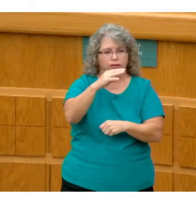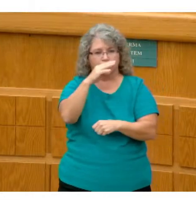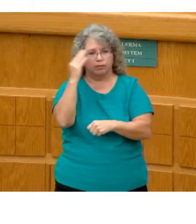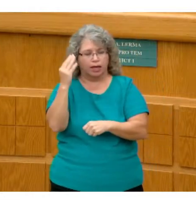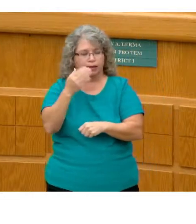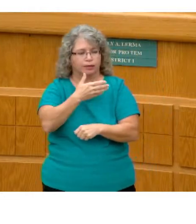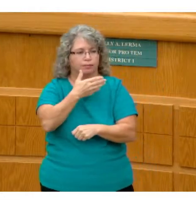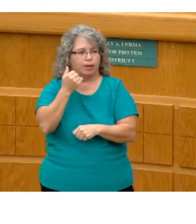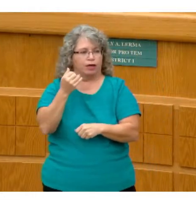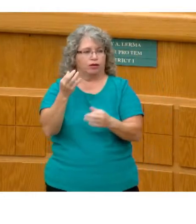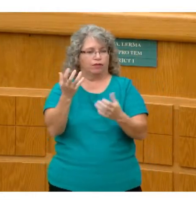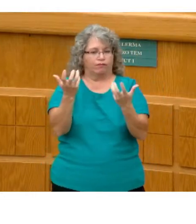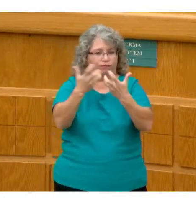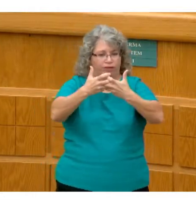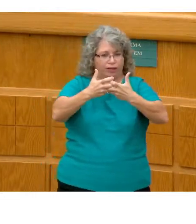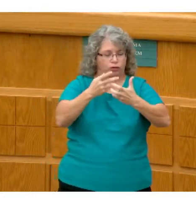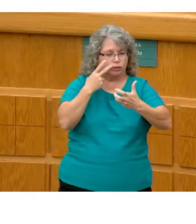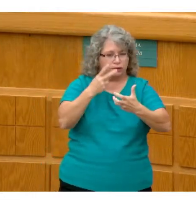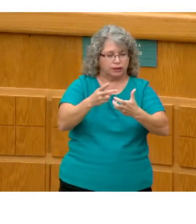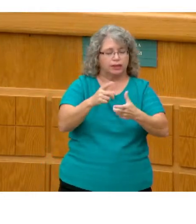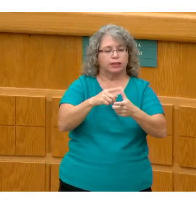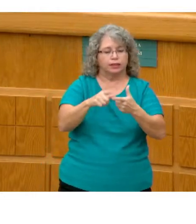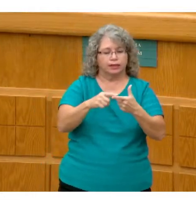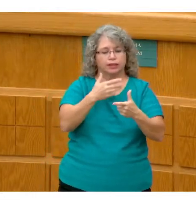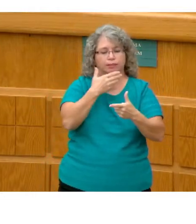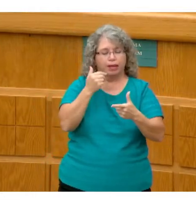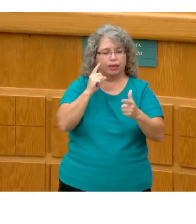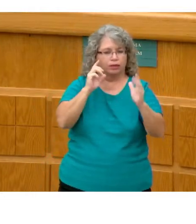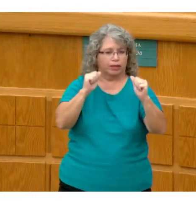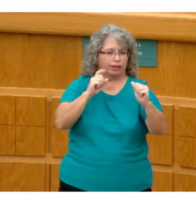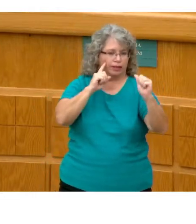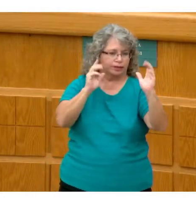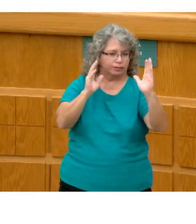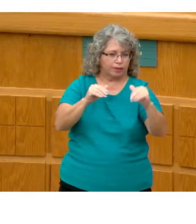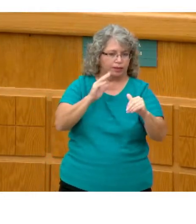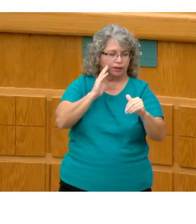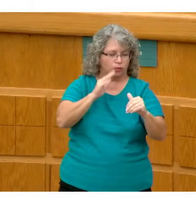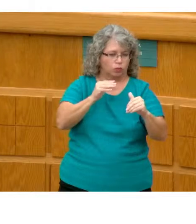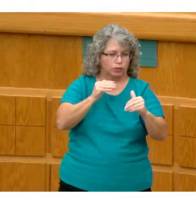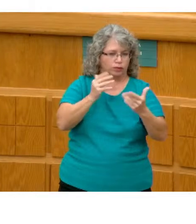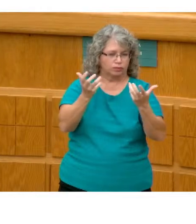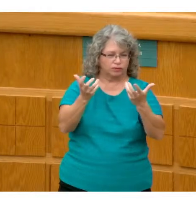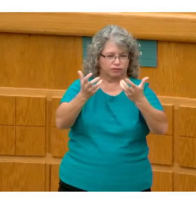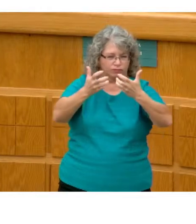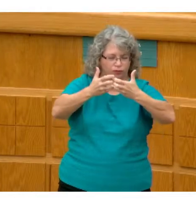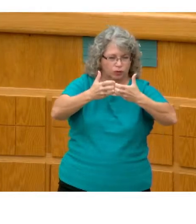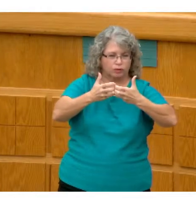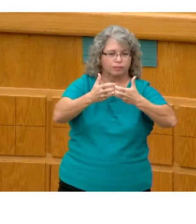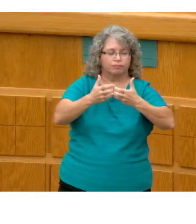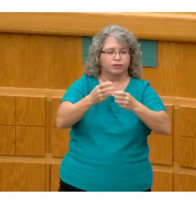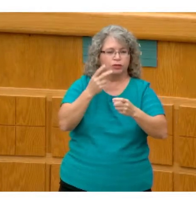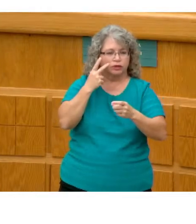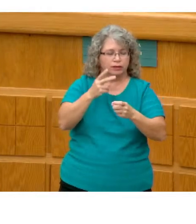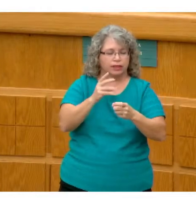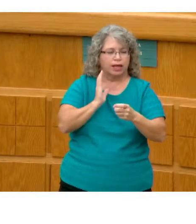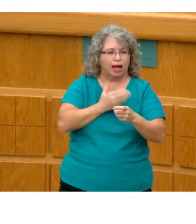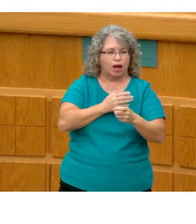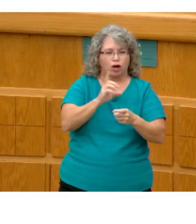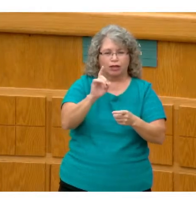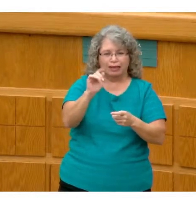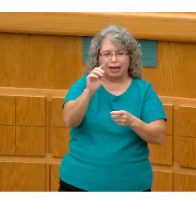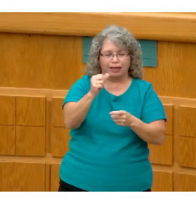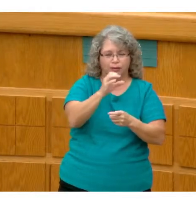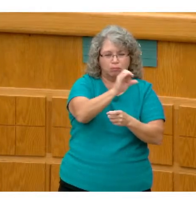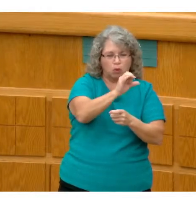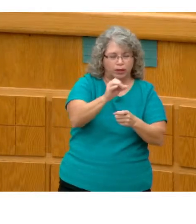better our model is expected to perform. You can see that we have a fairly tight fit between the orange and the black data points. And you can also glean from